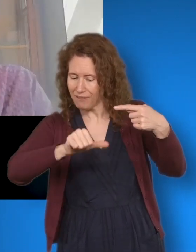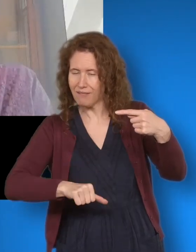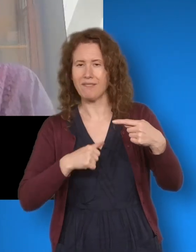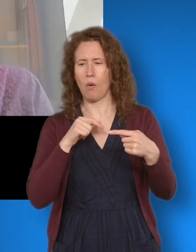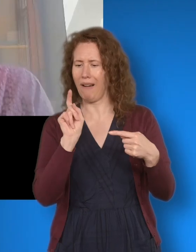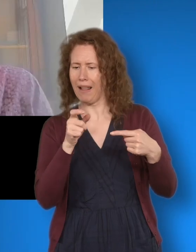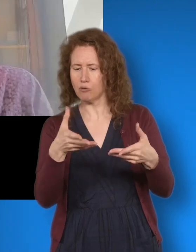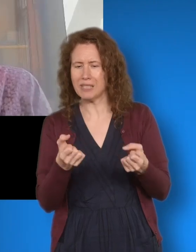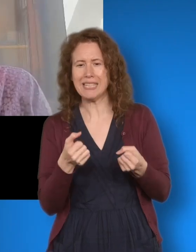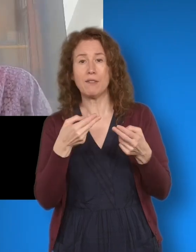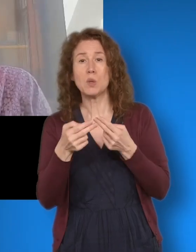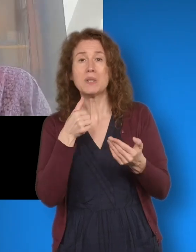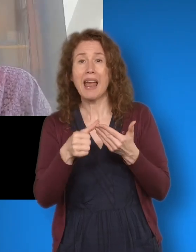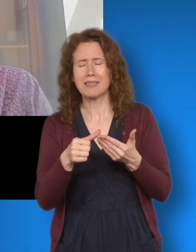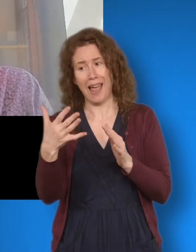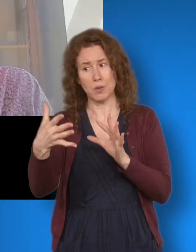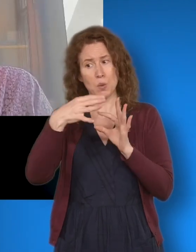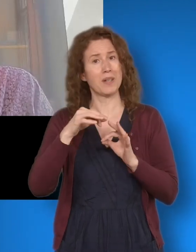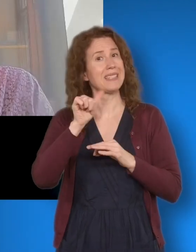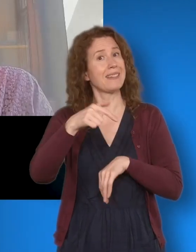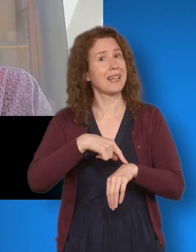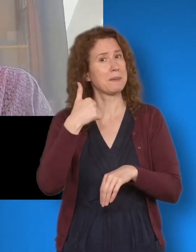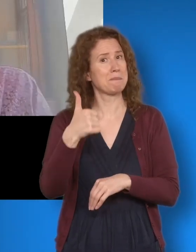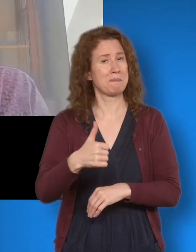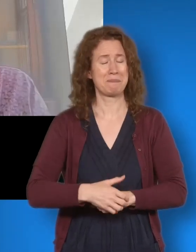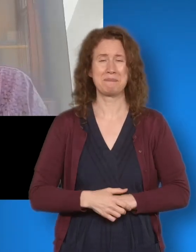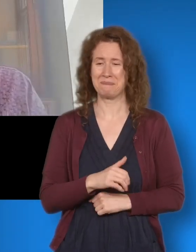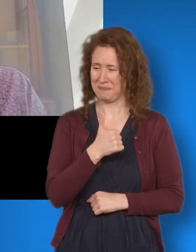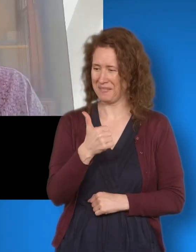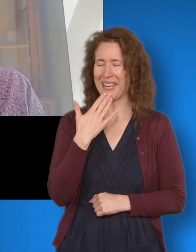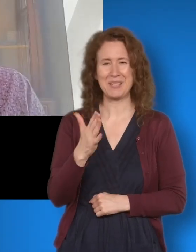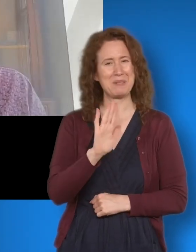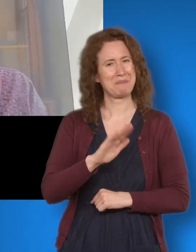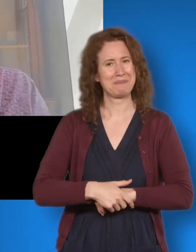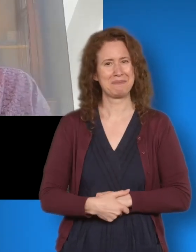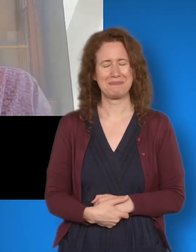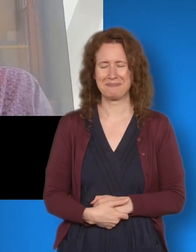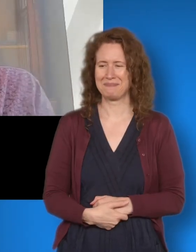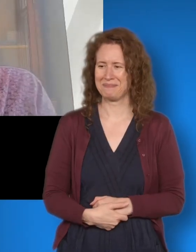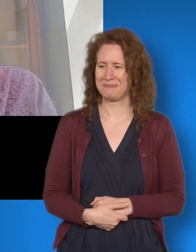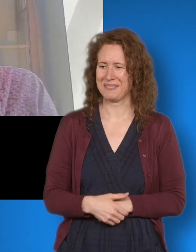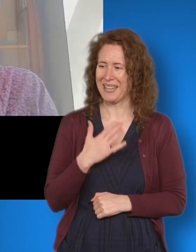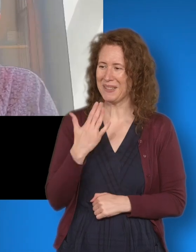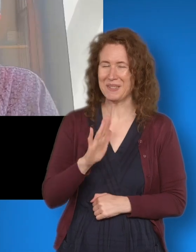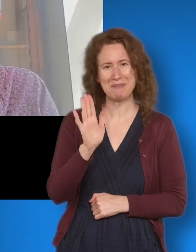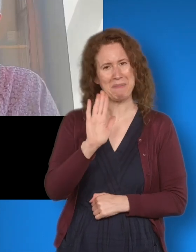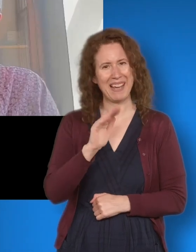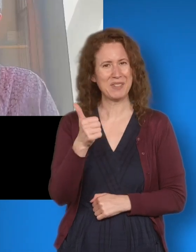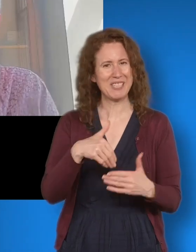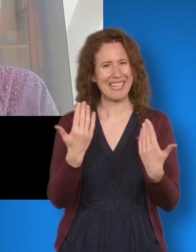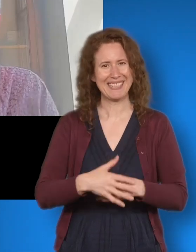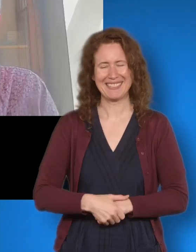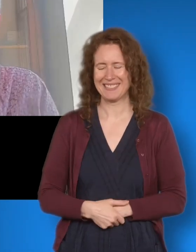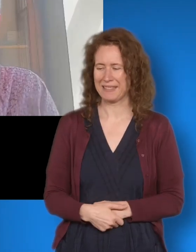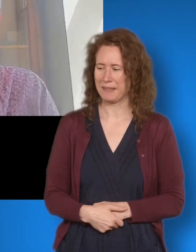the newsletters, and join us at the next events. Great. Thank you so much. Thank you very much. Have a good day, everyone.